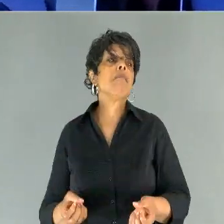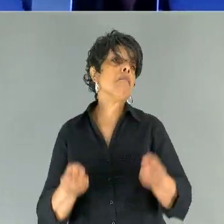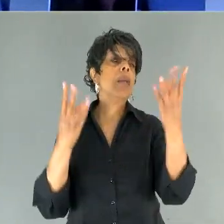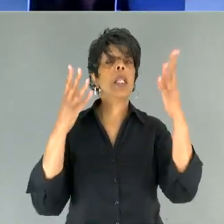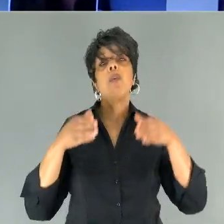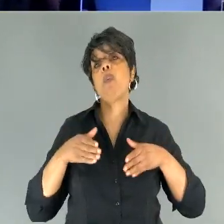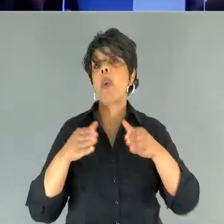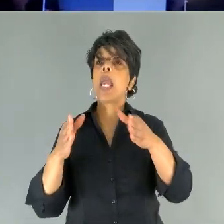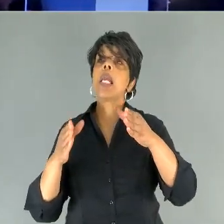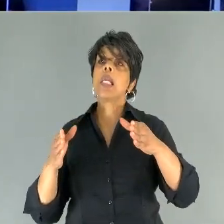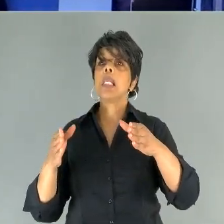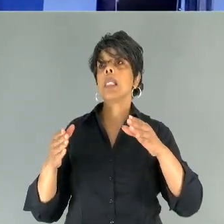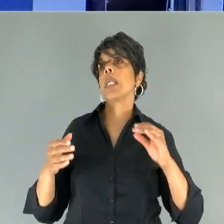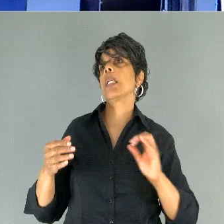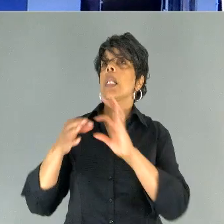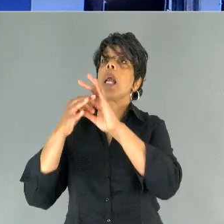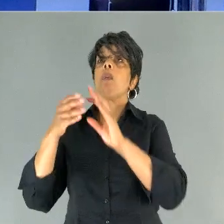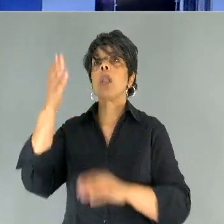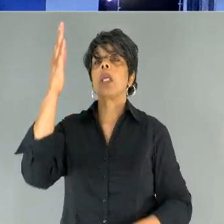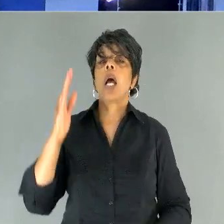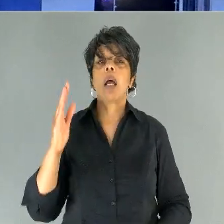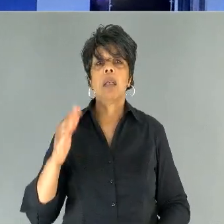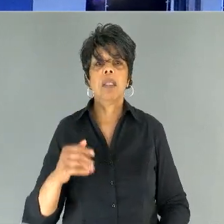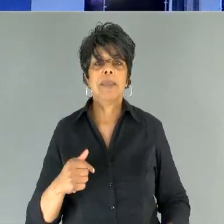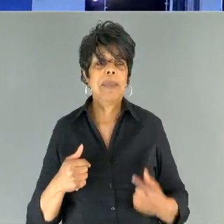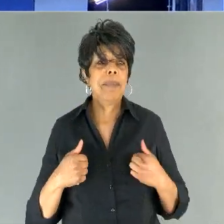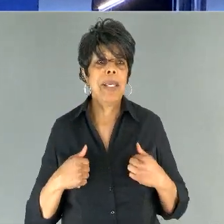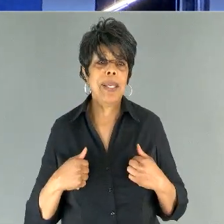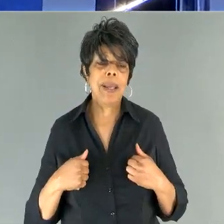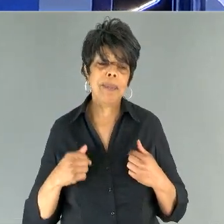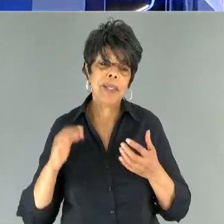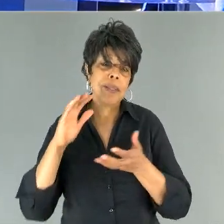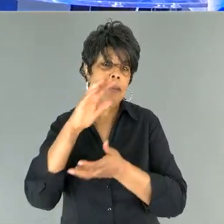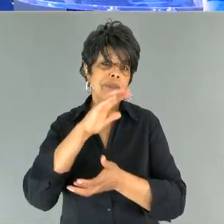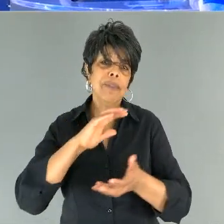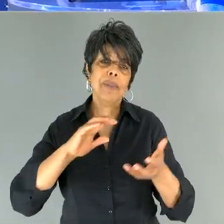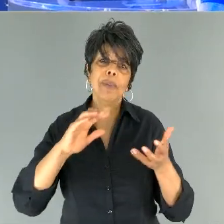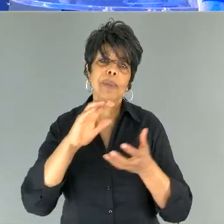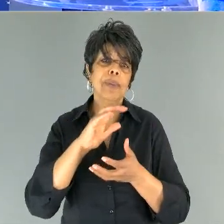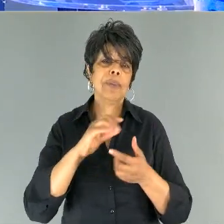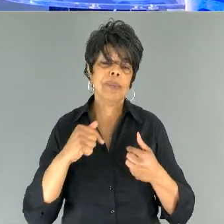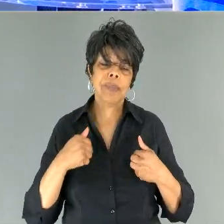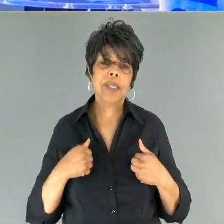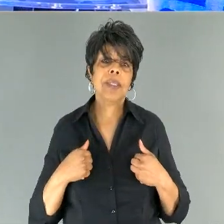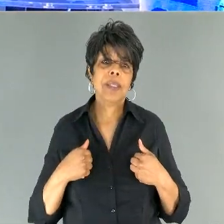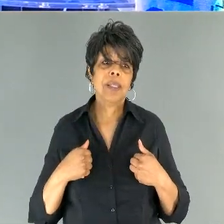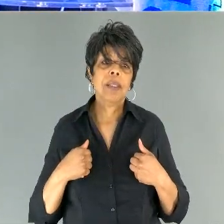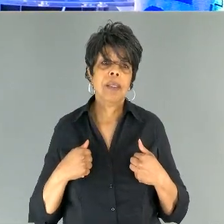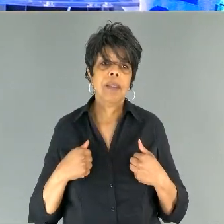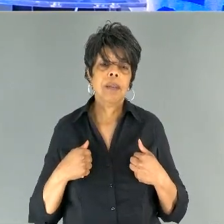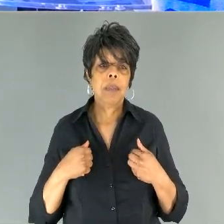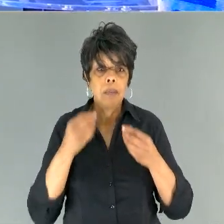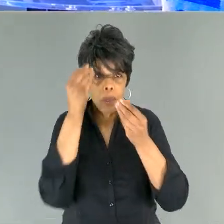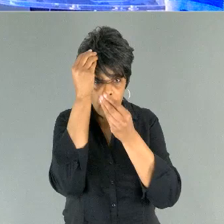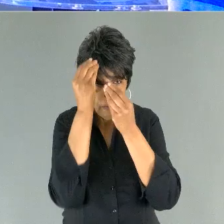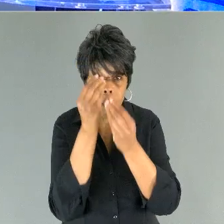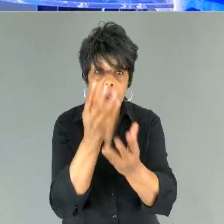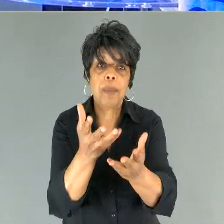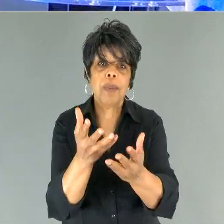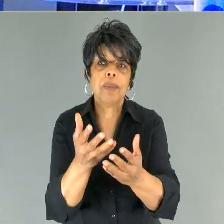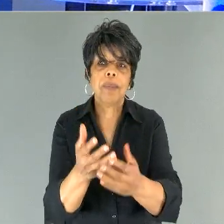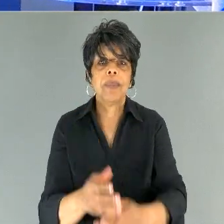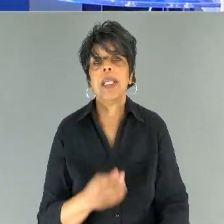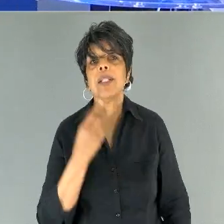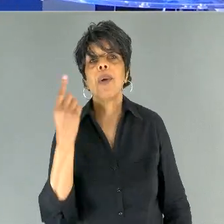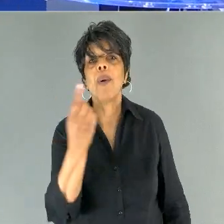them. But I'm here to let you know that there's only one way to God, and that is through the doorway